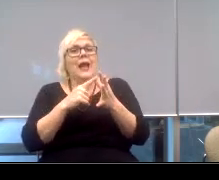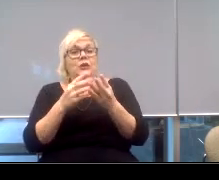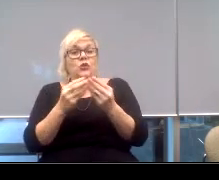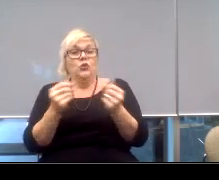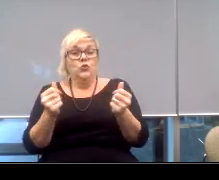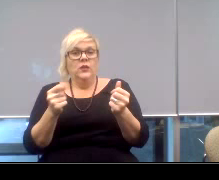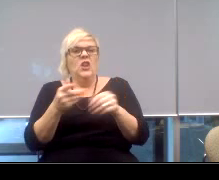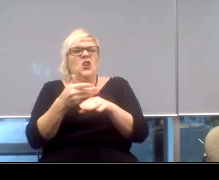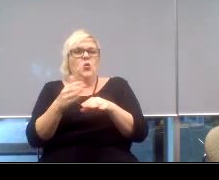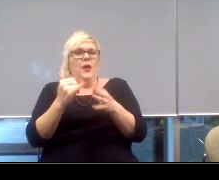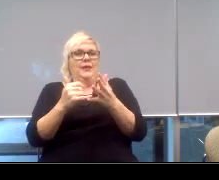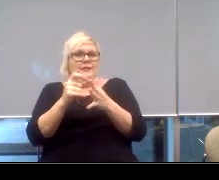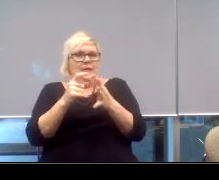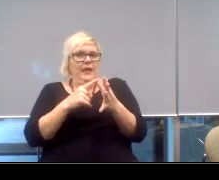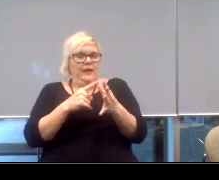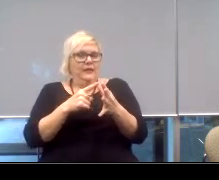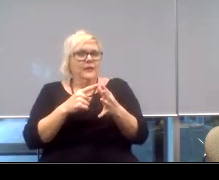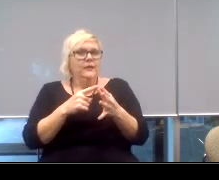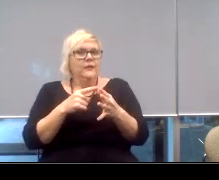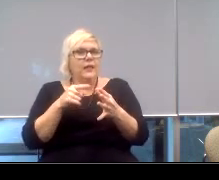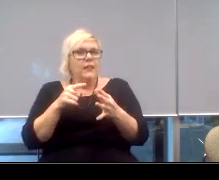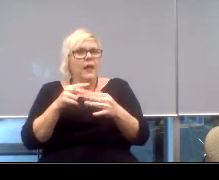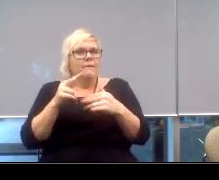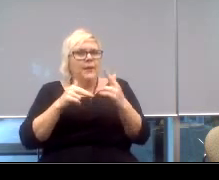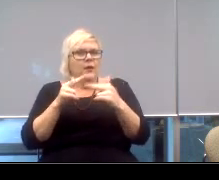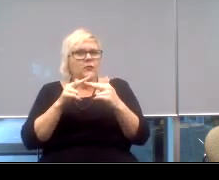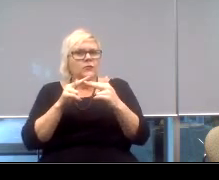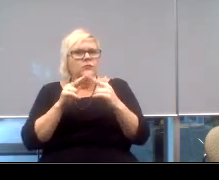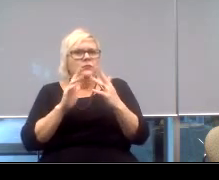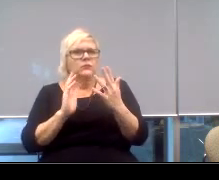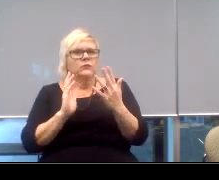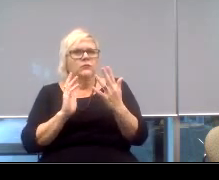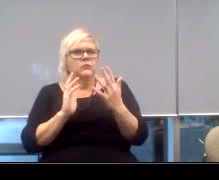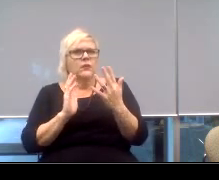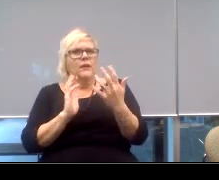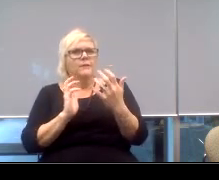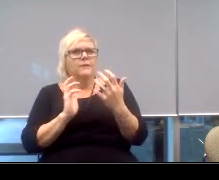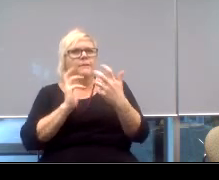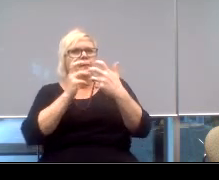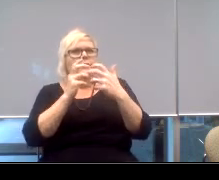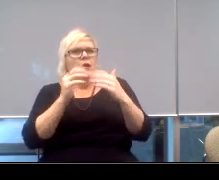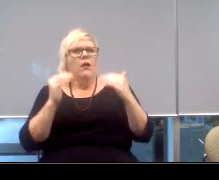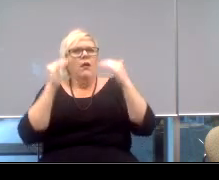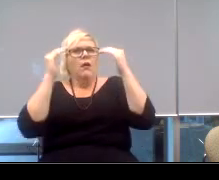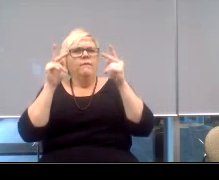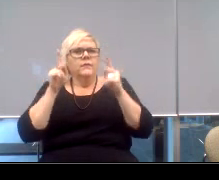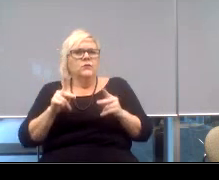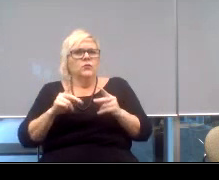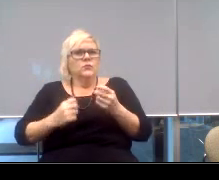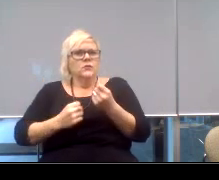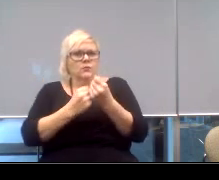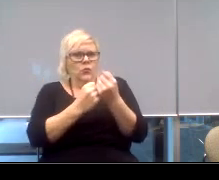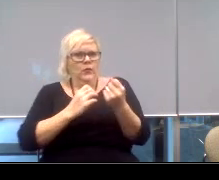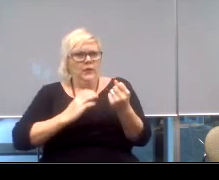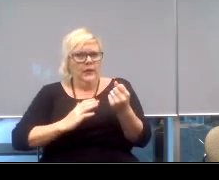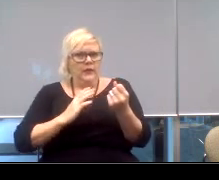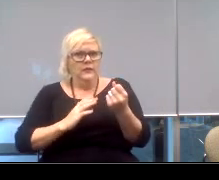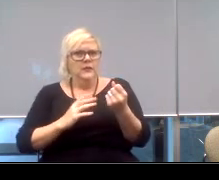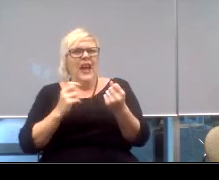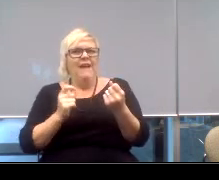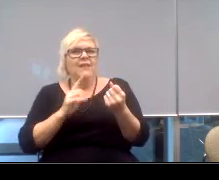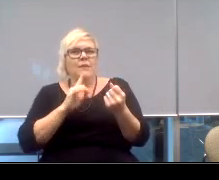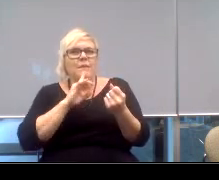new SDA, that is built to the high physical support design, is expected to have power supply to its doors and windows, to power